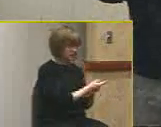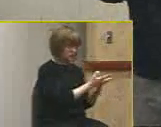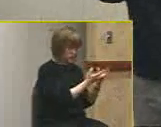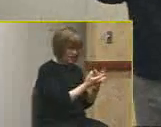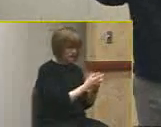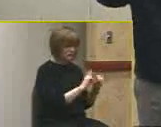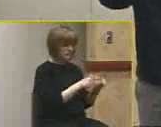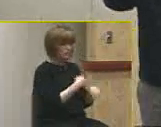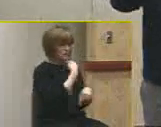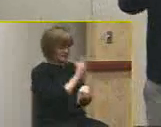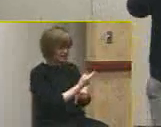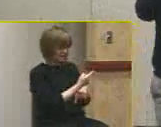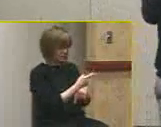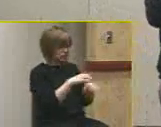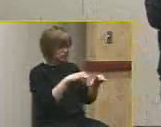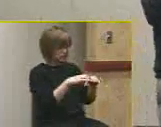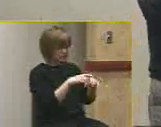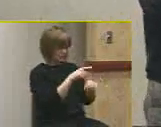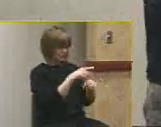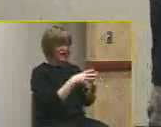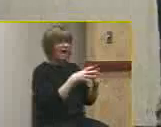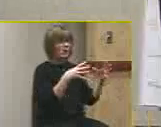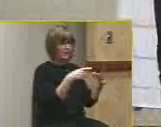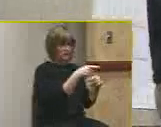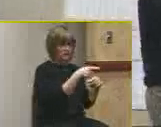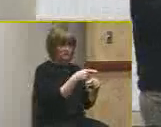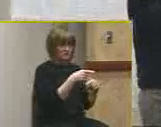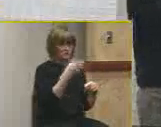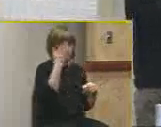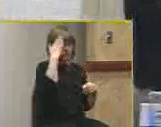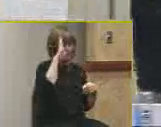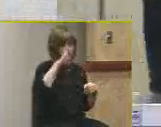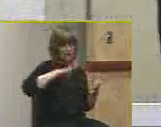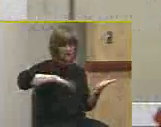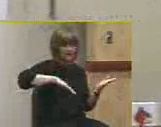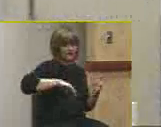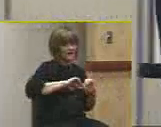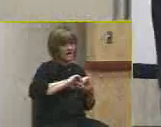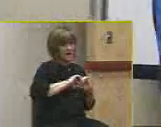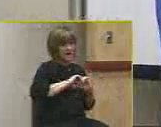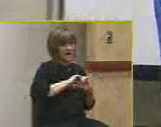something? We don't know. We don't know yet. How will we know?